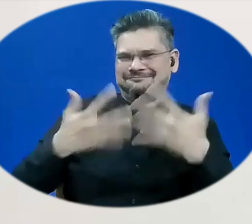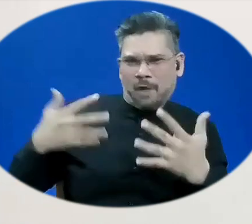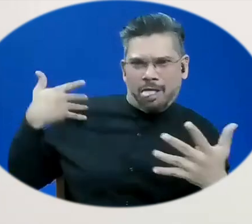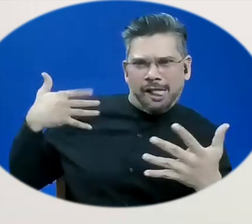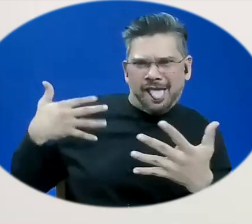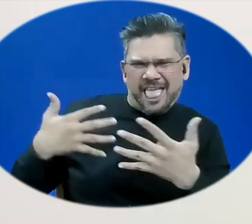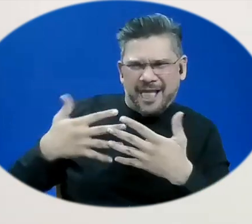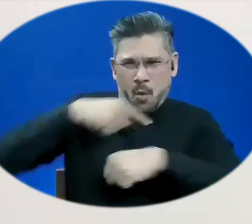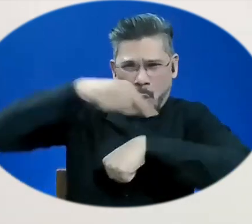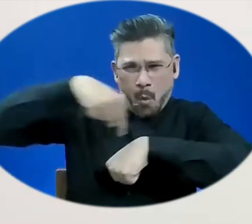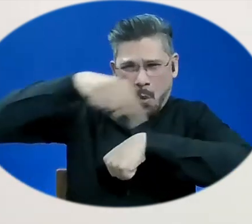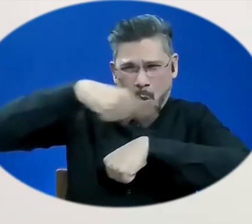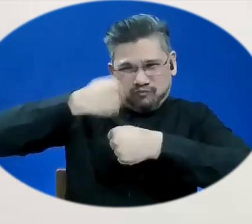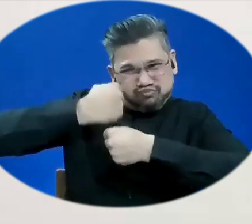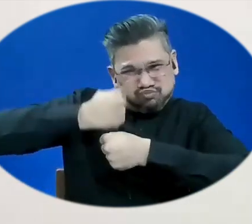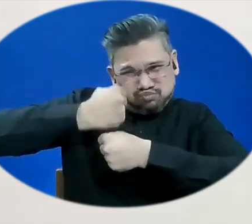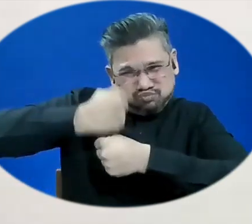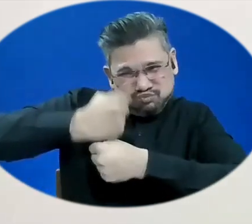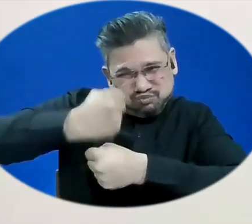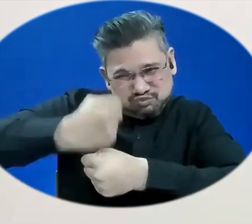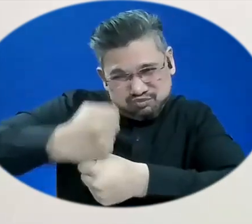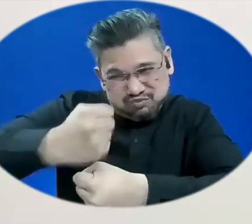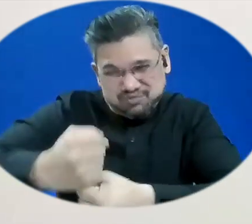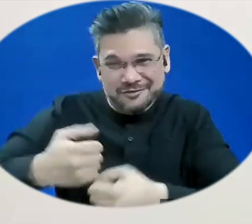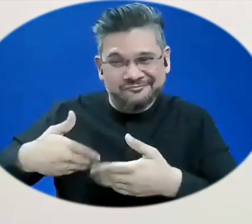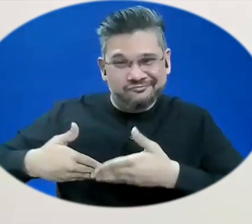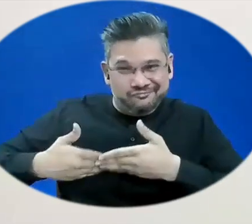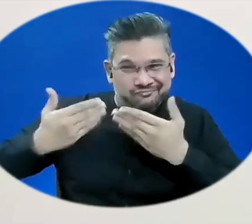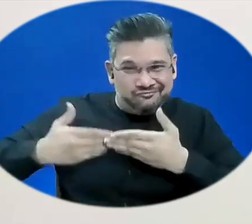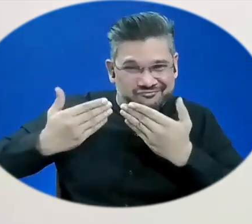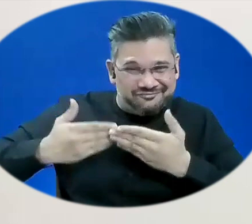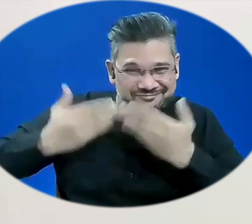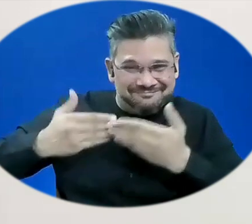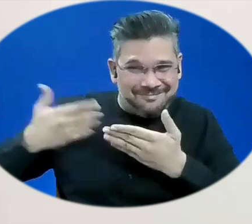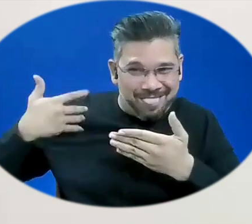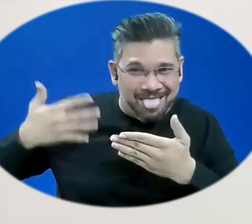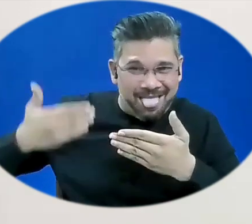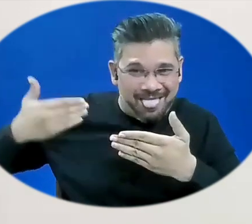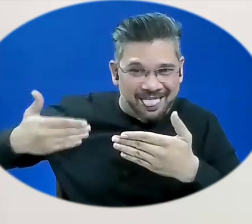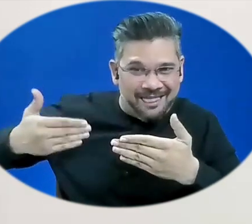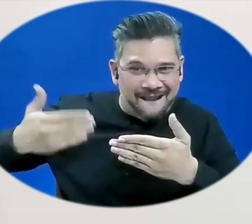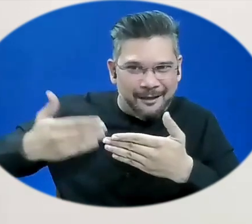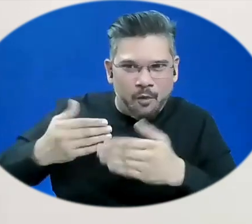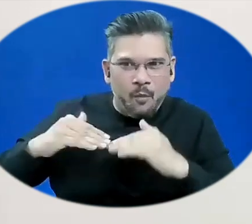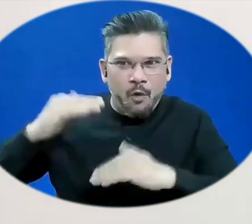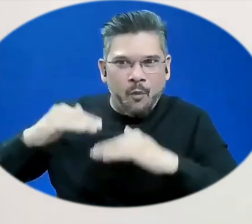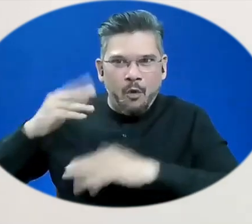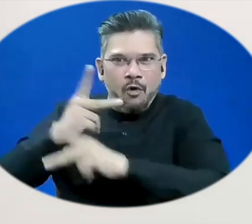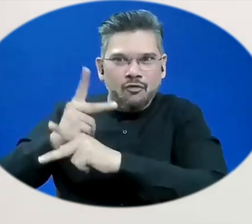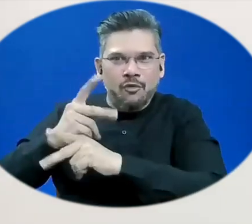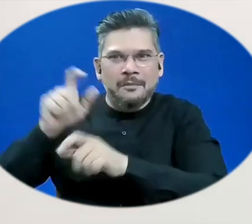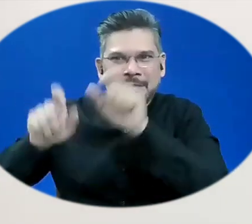Malaysia. As the days went by, we had many more care partners and supporters who joined